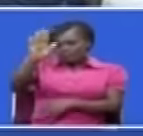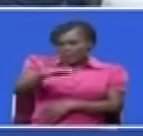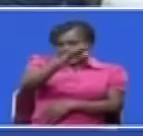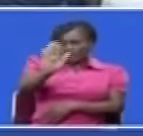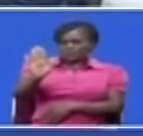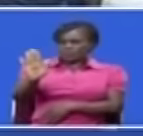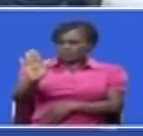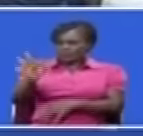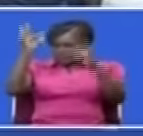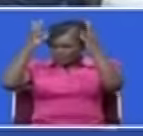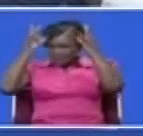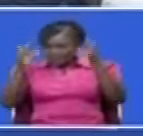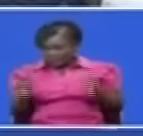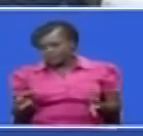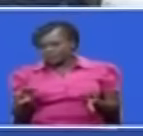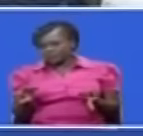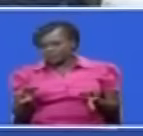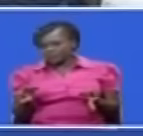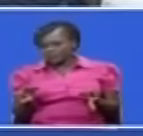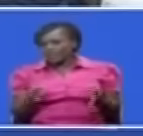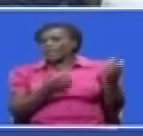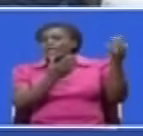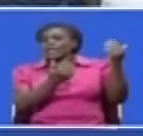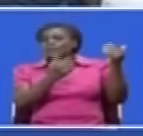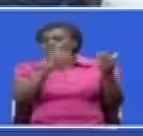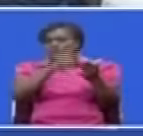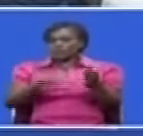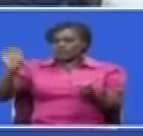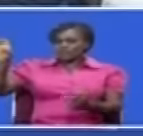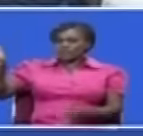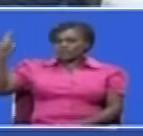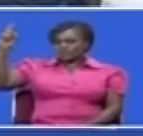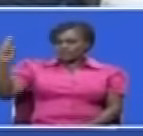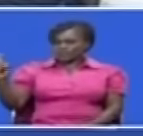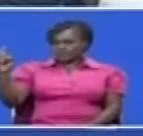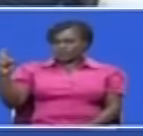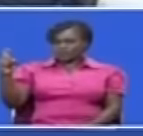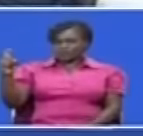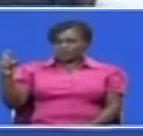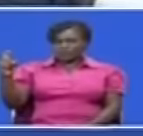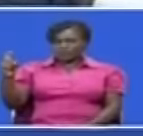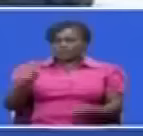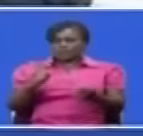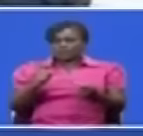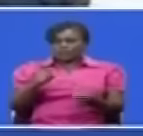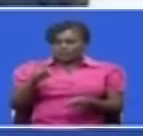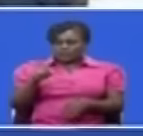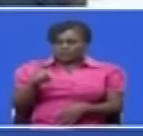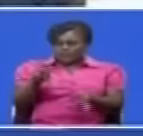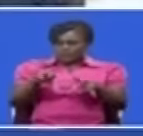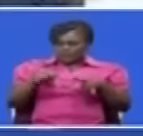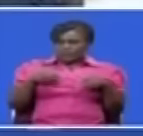can sit and make that decision. Of course, we would expect the executive to overturn any decision or make a judgment call on